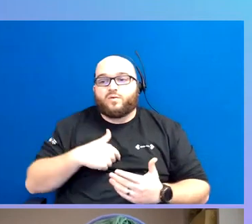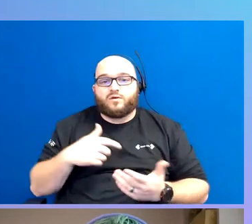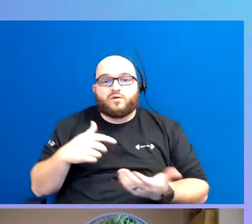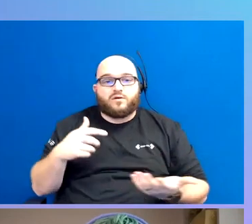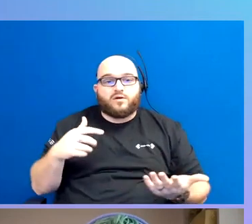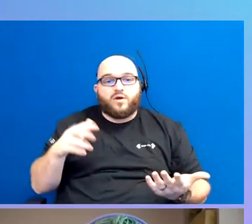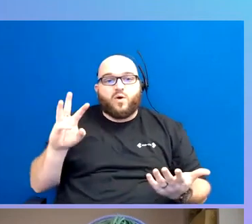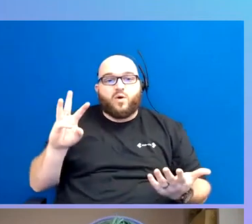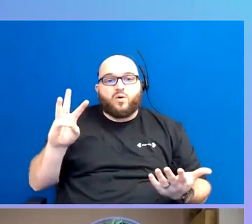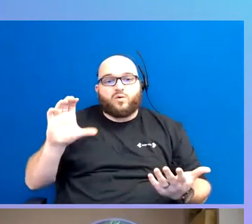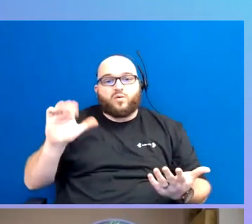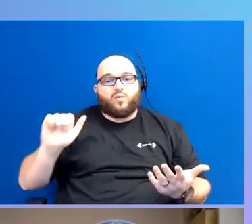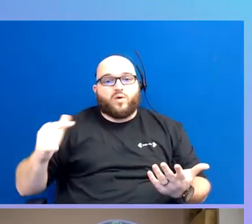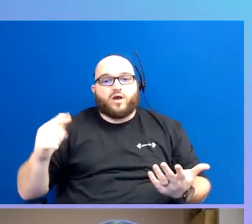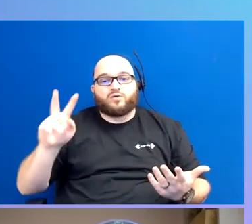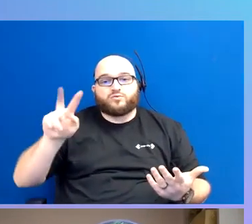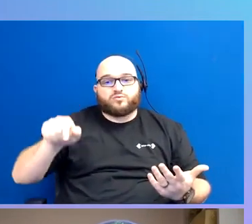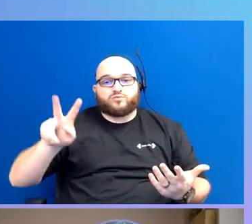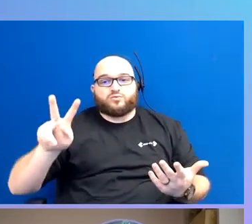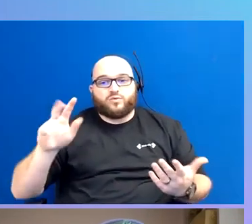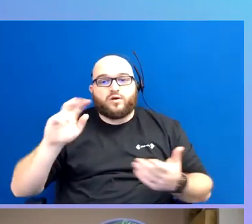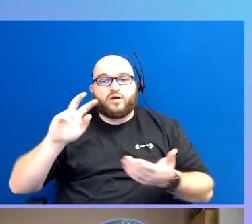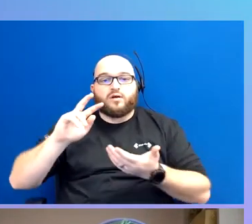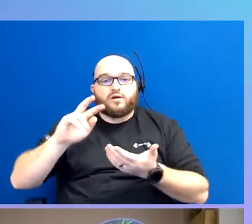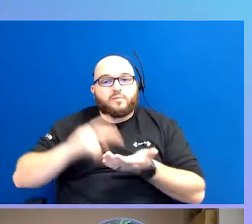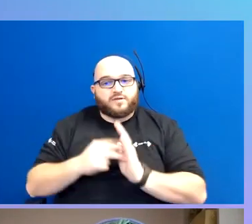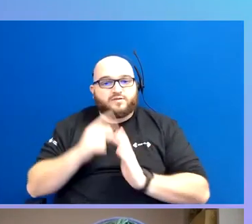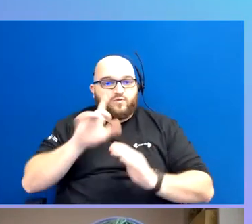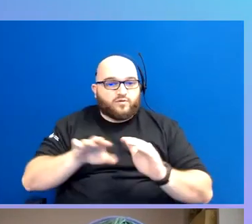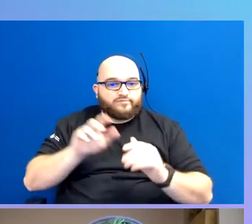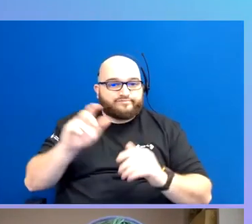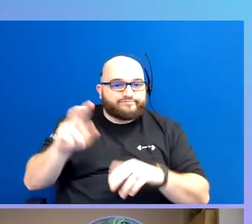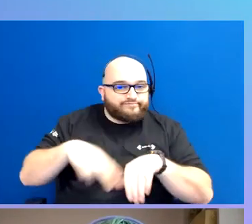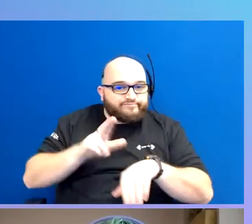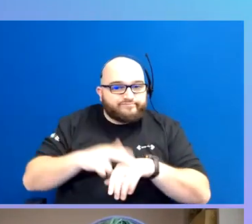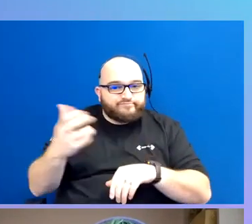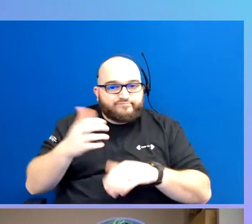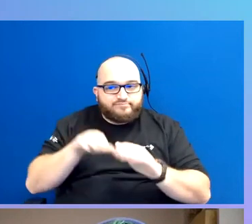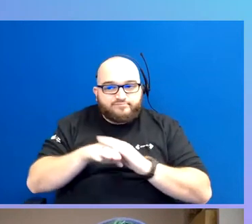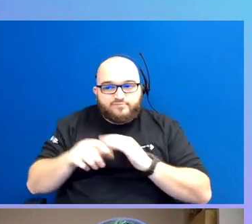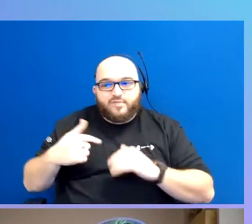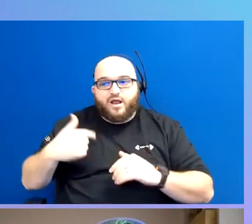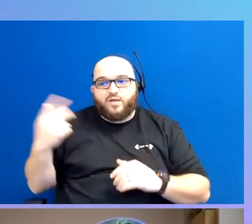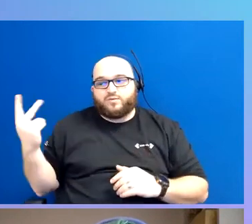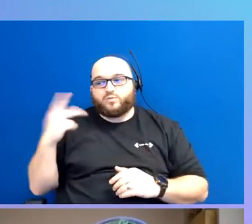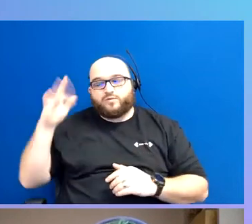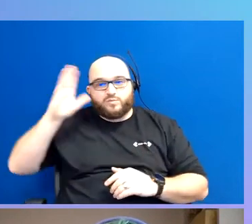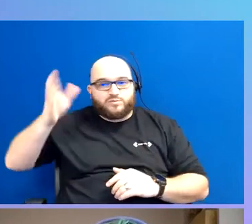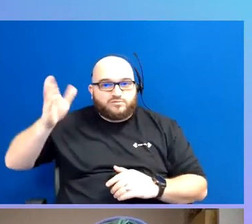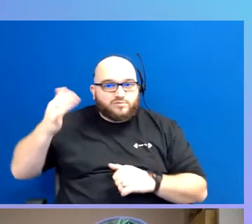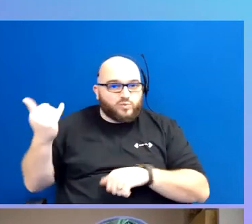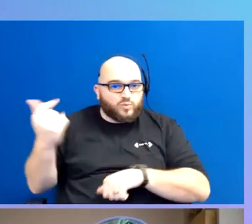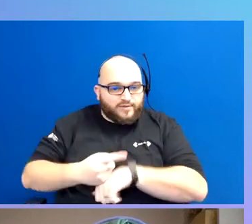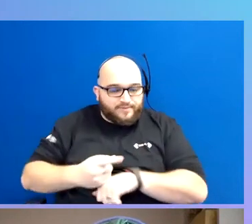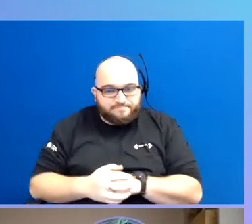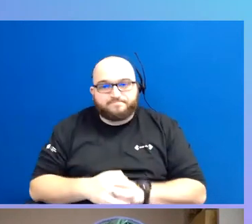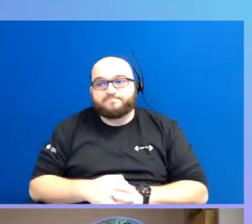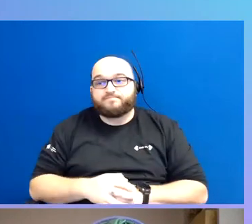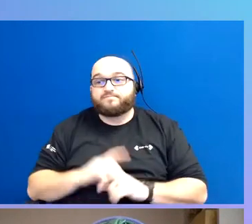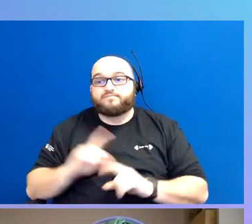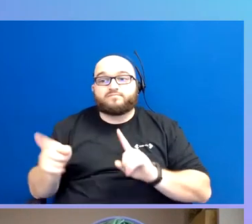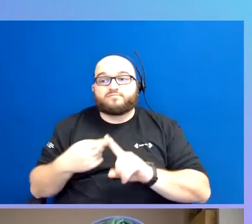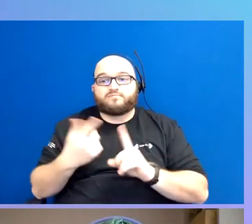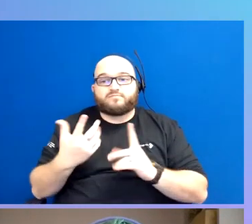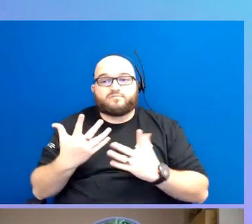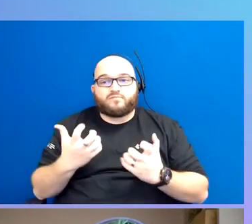means for native mobile accessibility. I'm Rachel, and I'll be giving this talk with my colleague Devanshu. First of all, I want to give you a